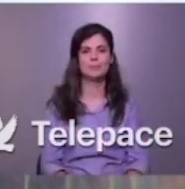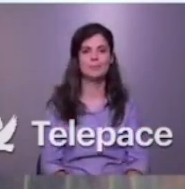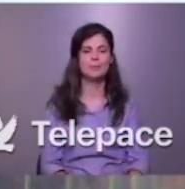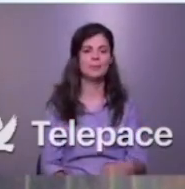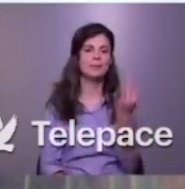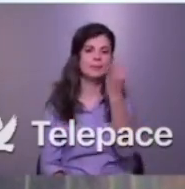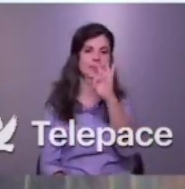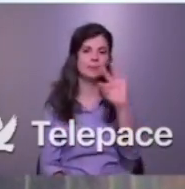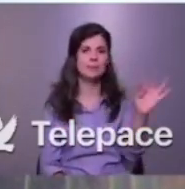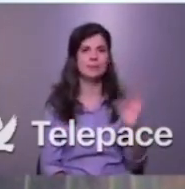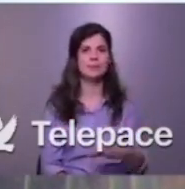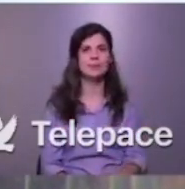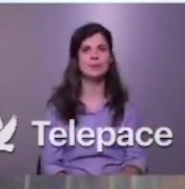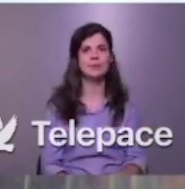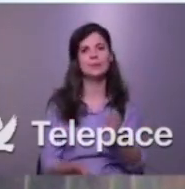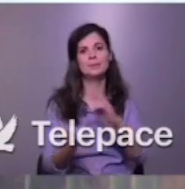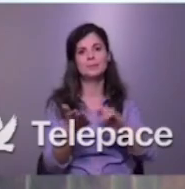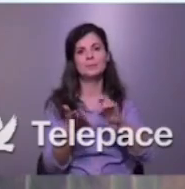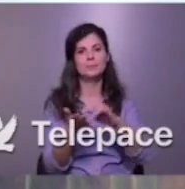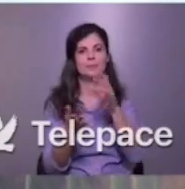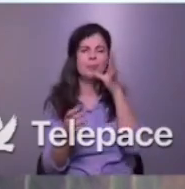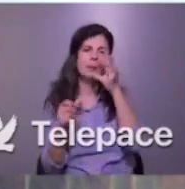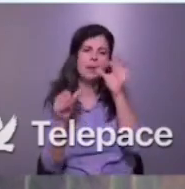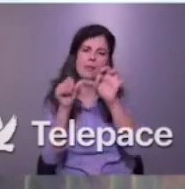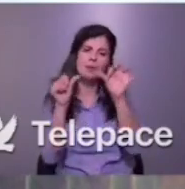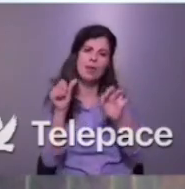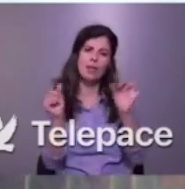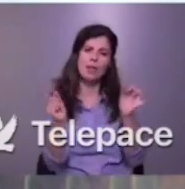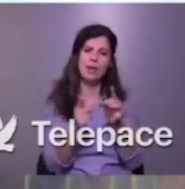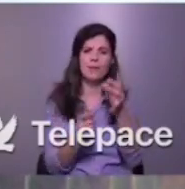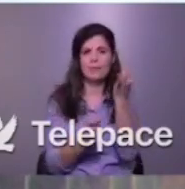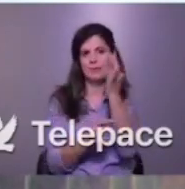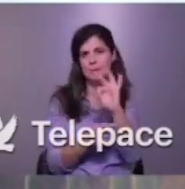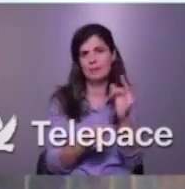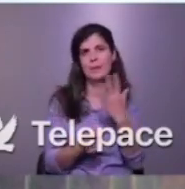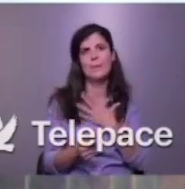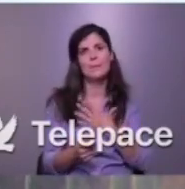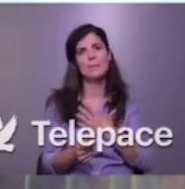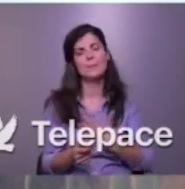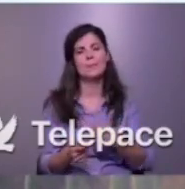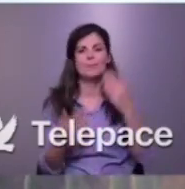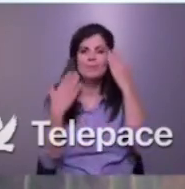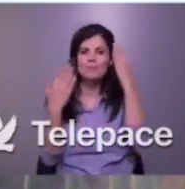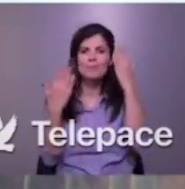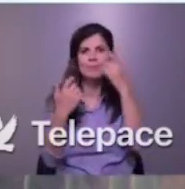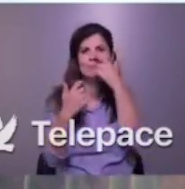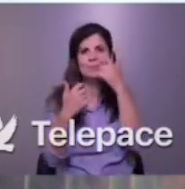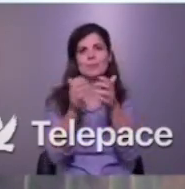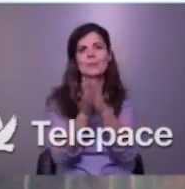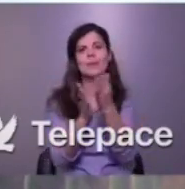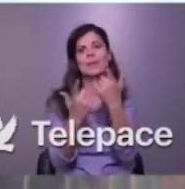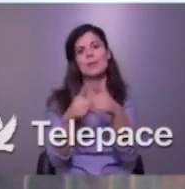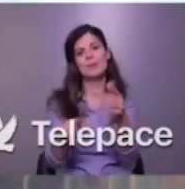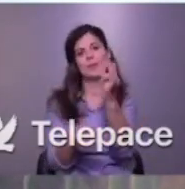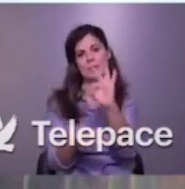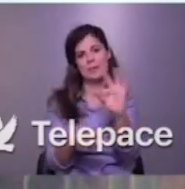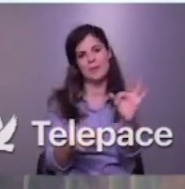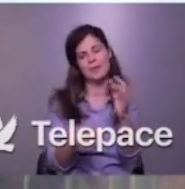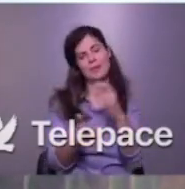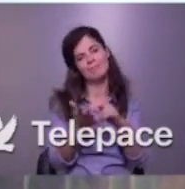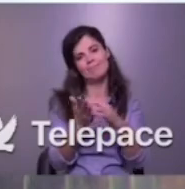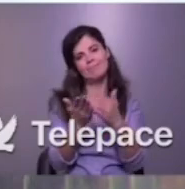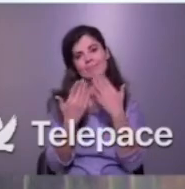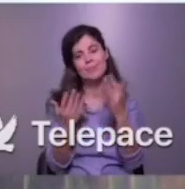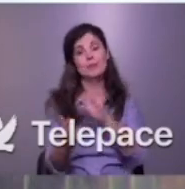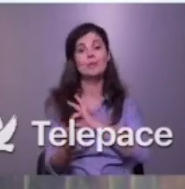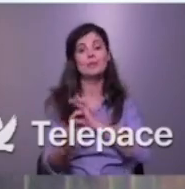Je voudrais bien dire quelques paroles de conclusion en saluant tous les pèlerins de langue française.